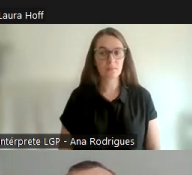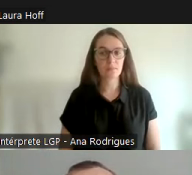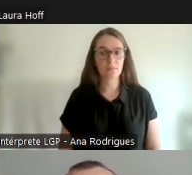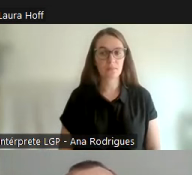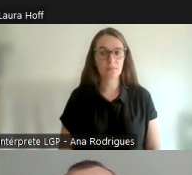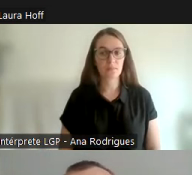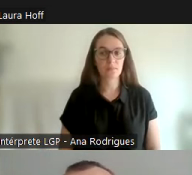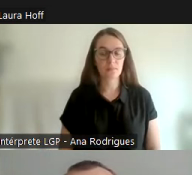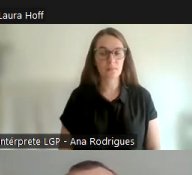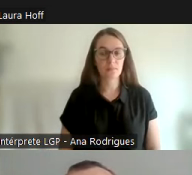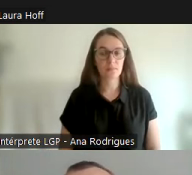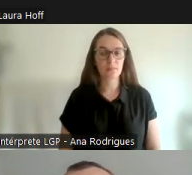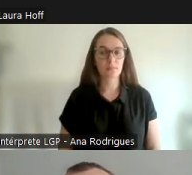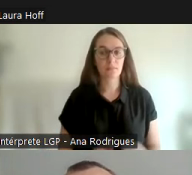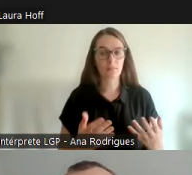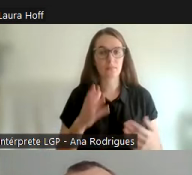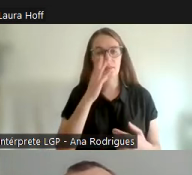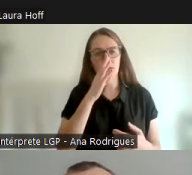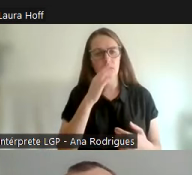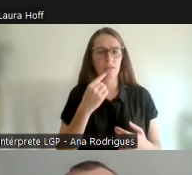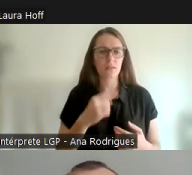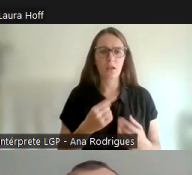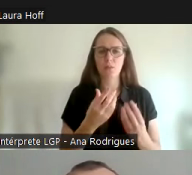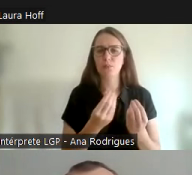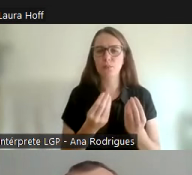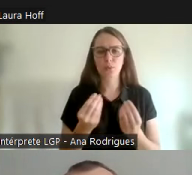saw the factors of